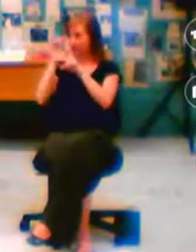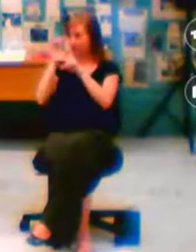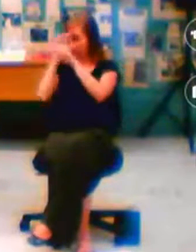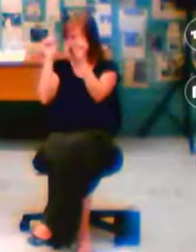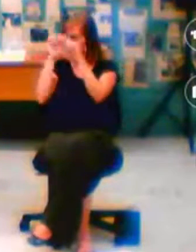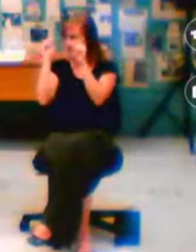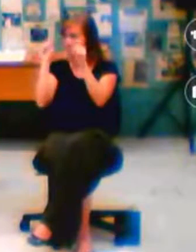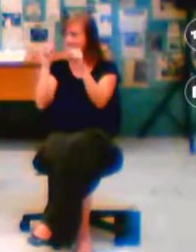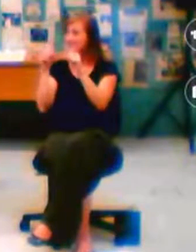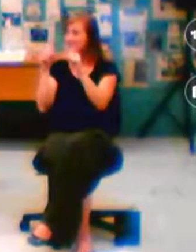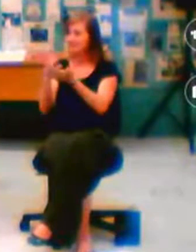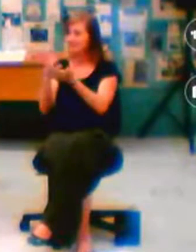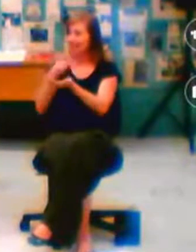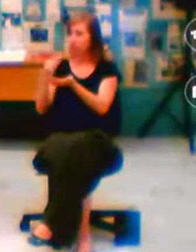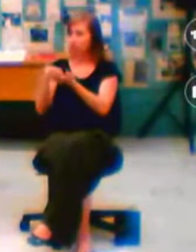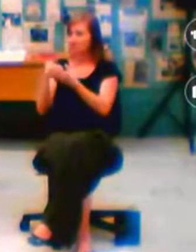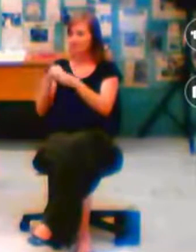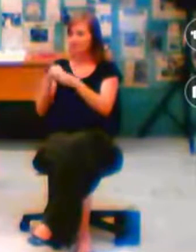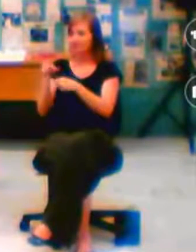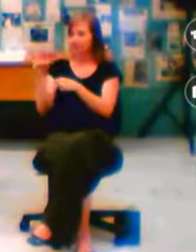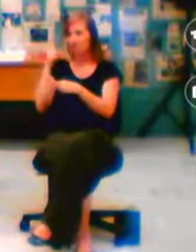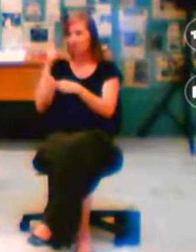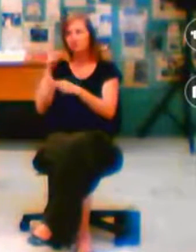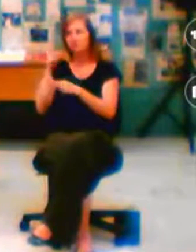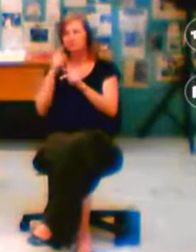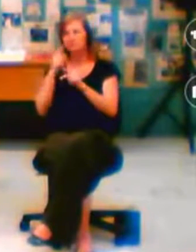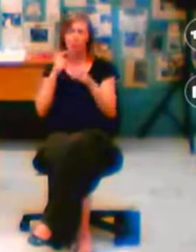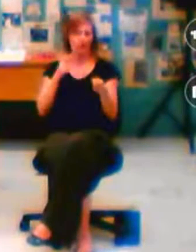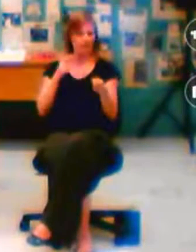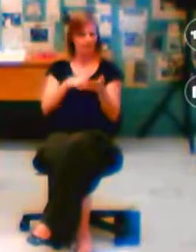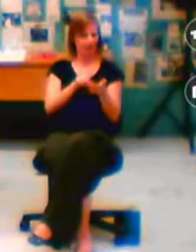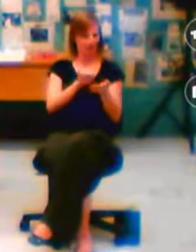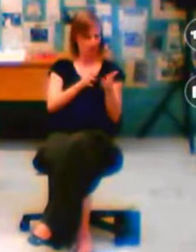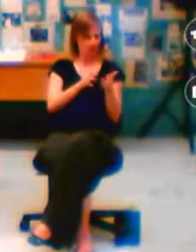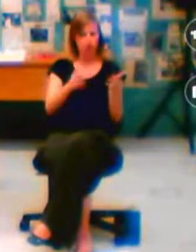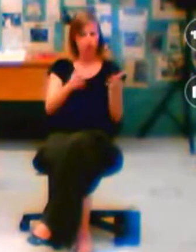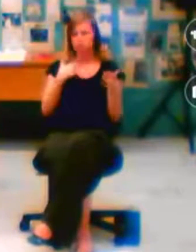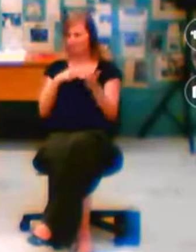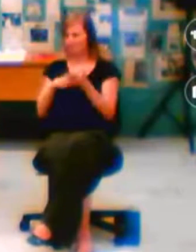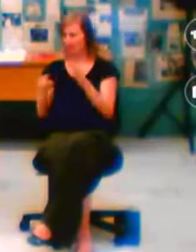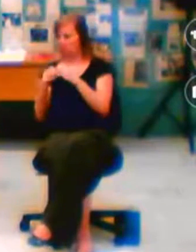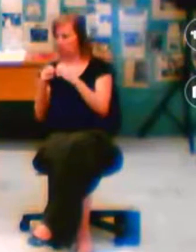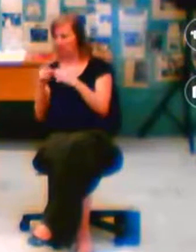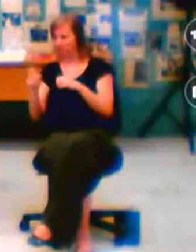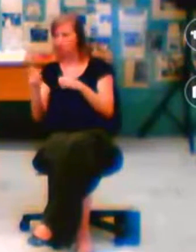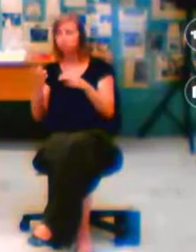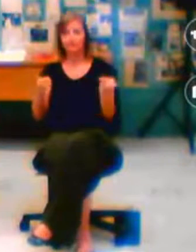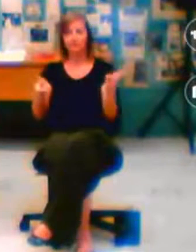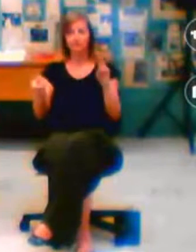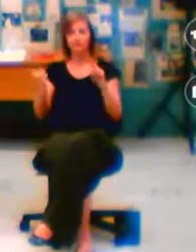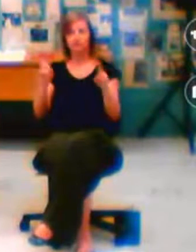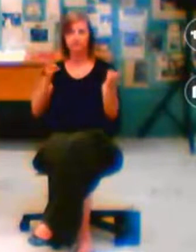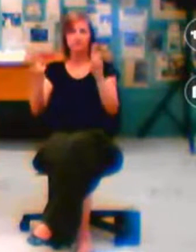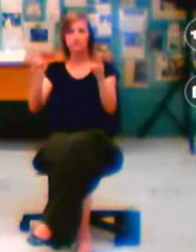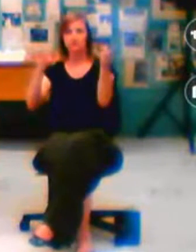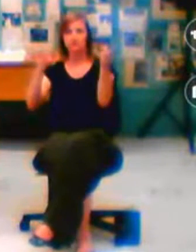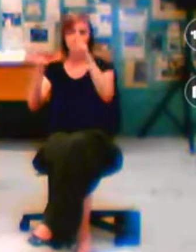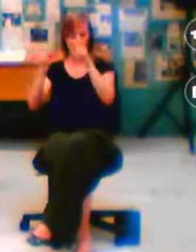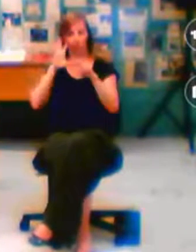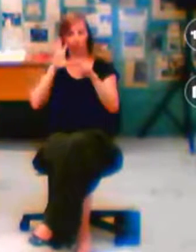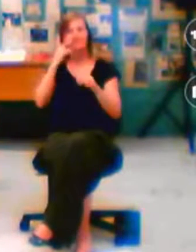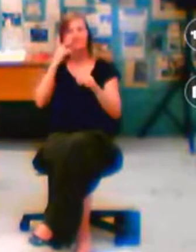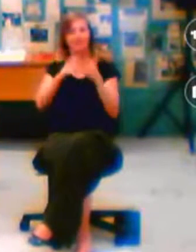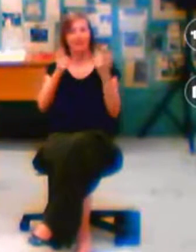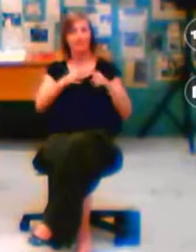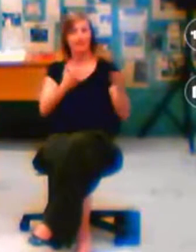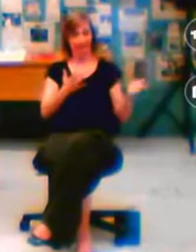that there's any limit on what you pay people in Colorado Care. It's all up to the board, like everything else. And you should look at what's happening to college president